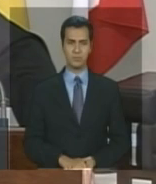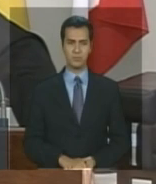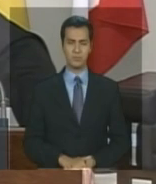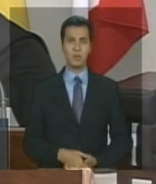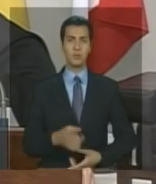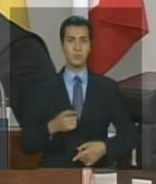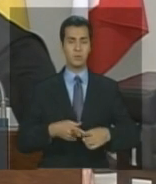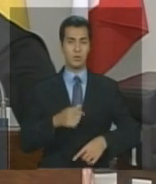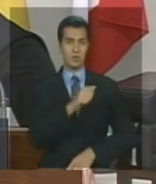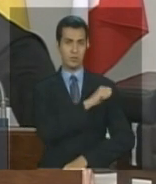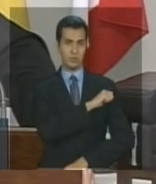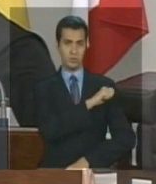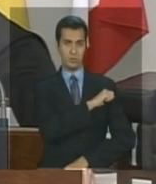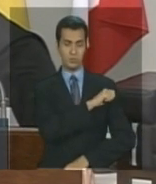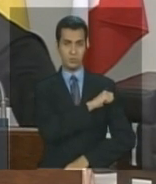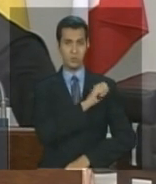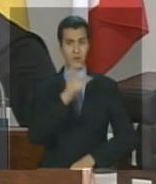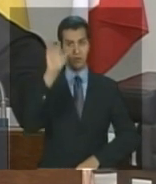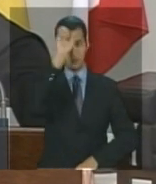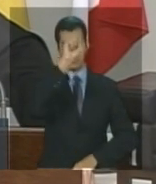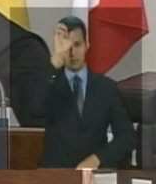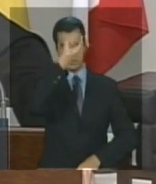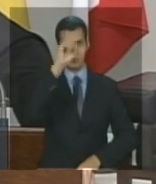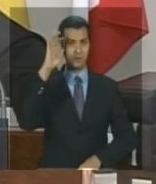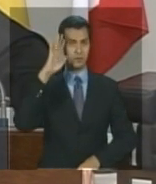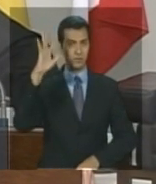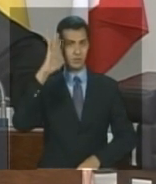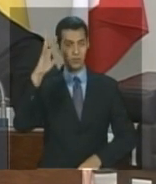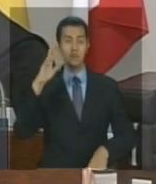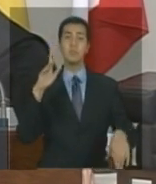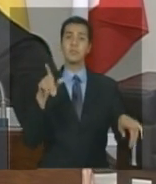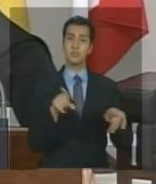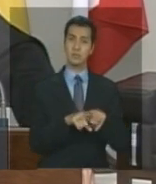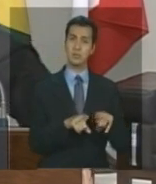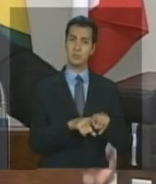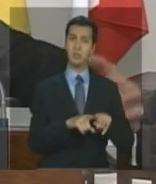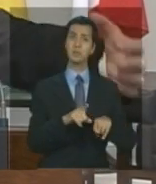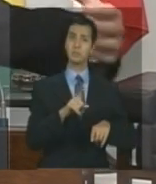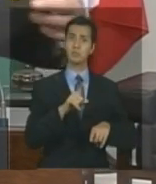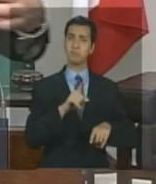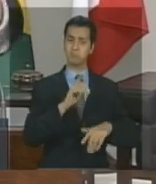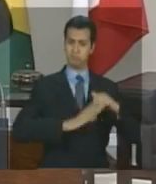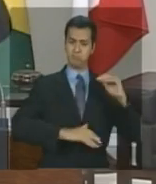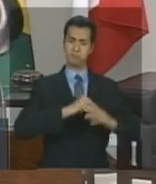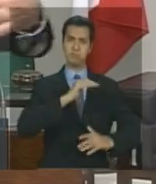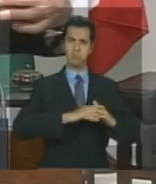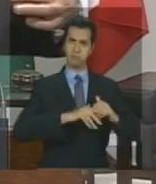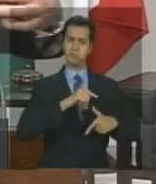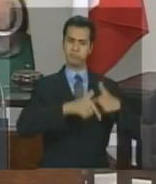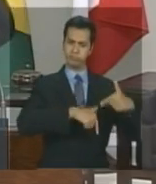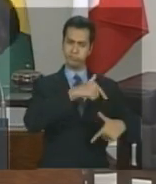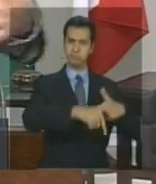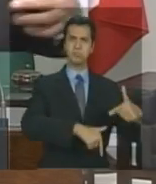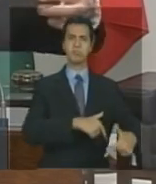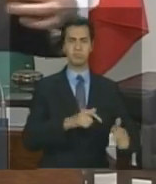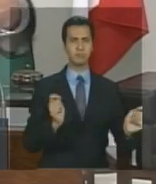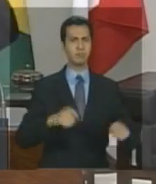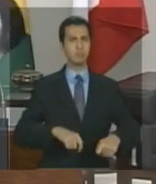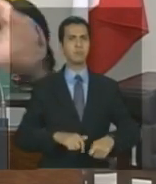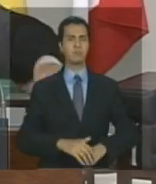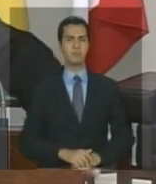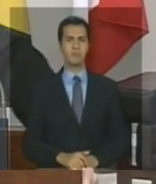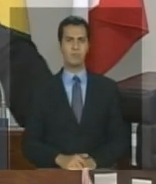não só aprendam a teoria, mas coloquem a mão na massa. And when they return, they'll be the best kind of ambassadors to build the bridges, to